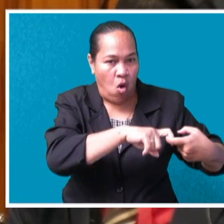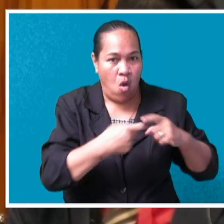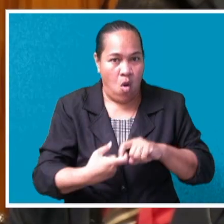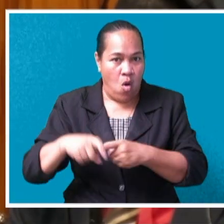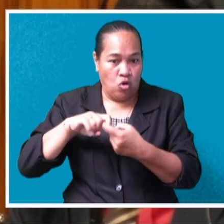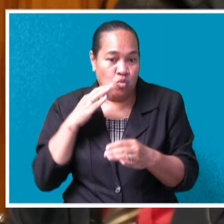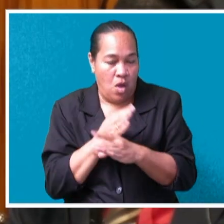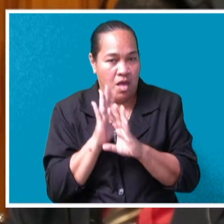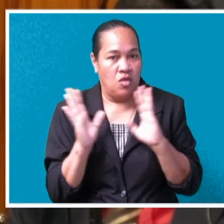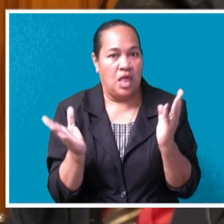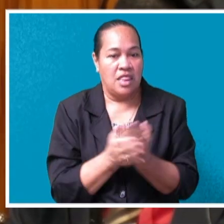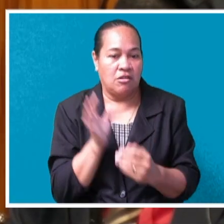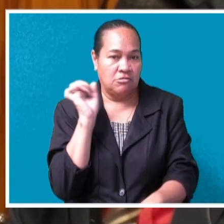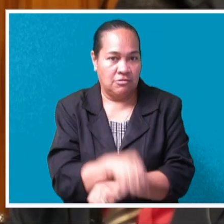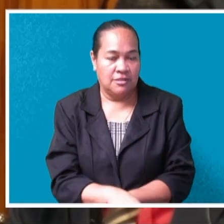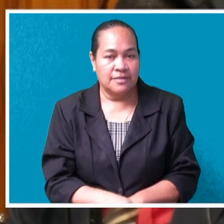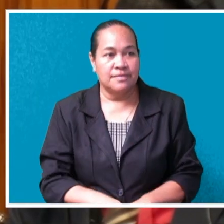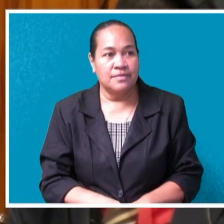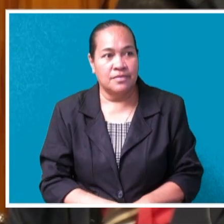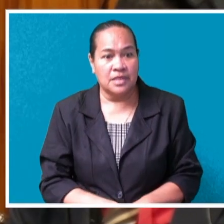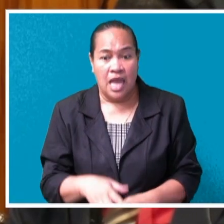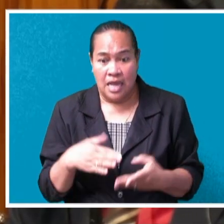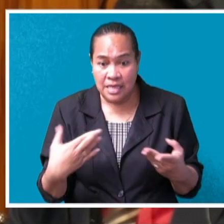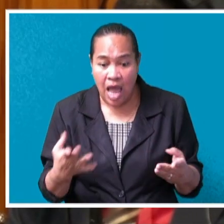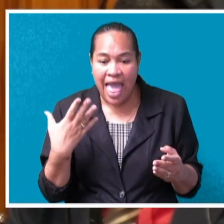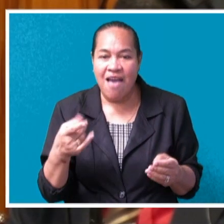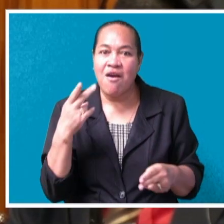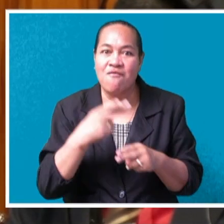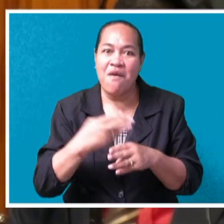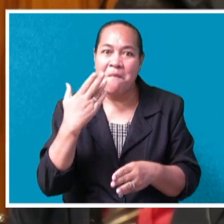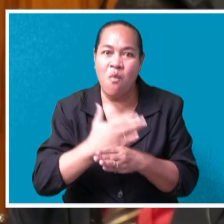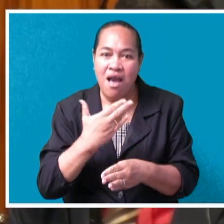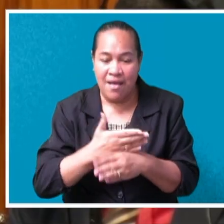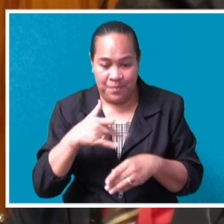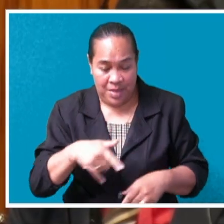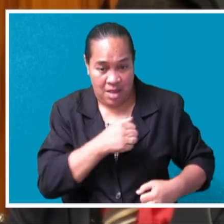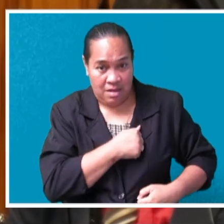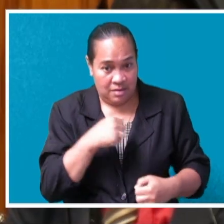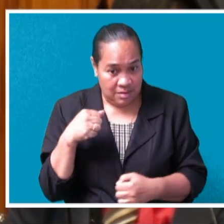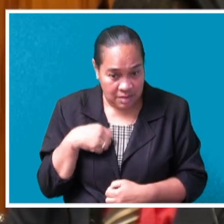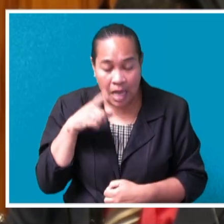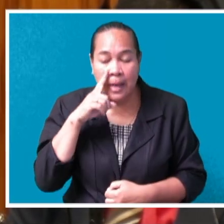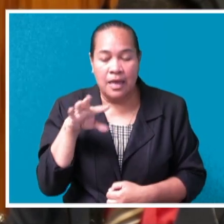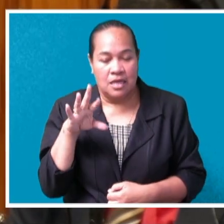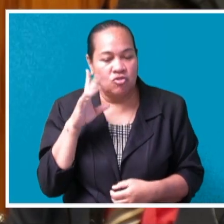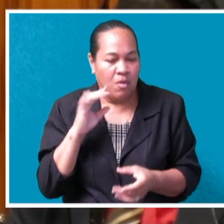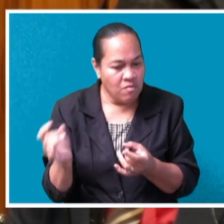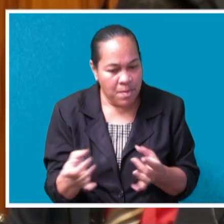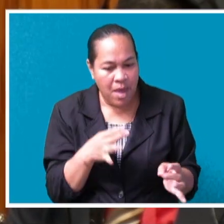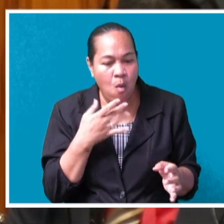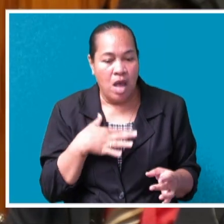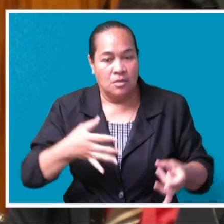Consideration is being given to the development of a hybrid framework under which the RFMF can be ready to support national